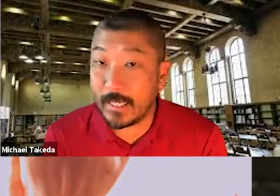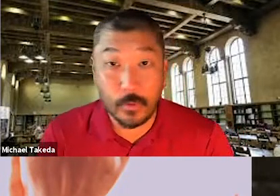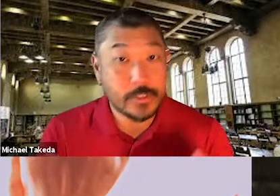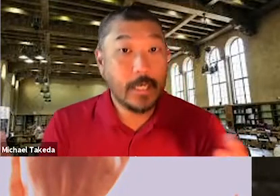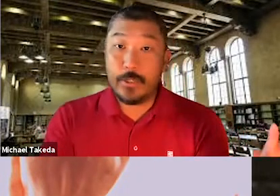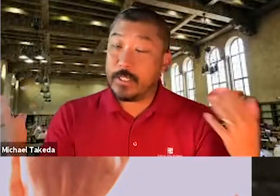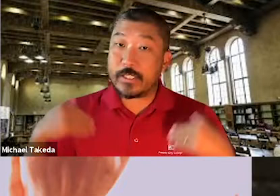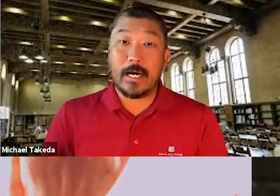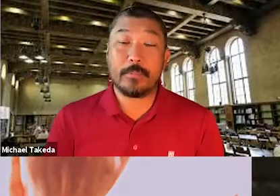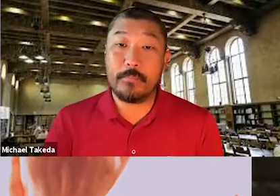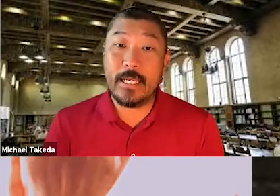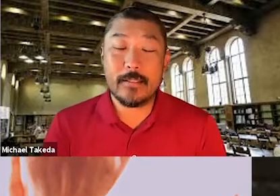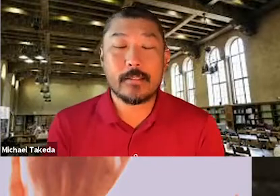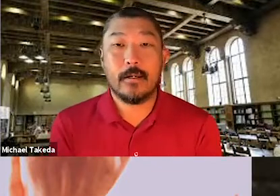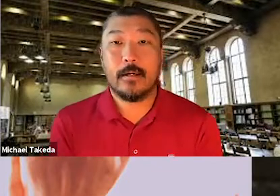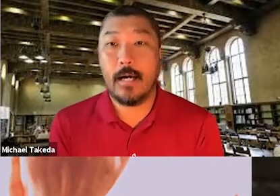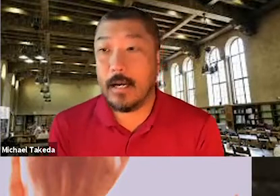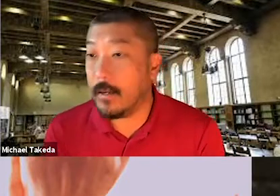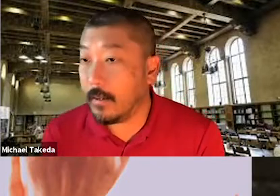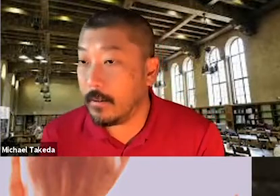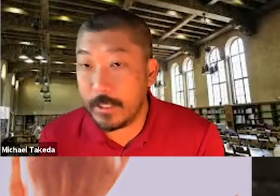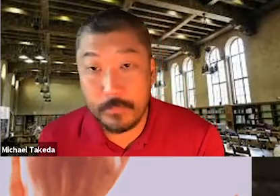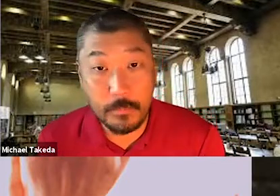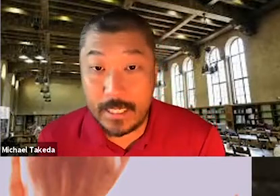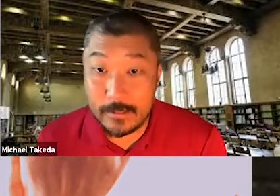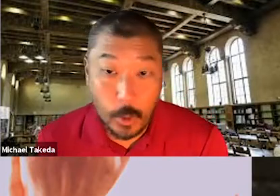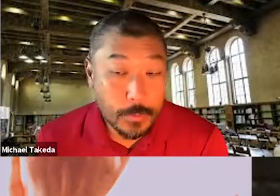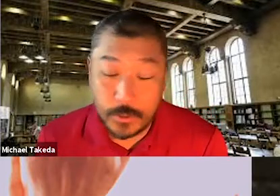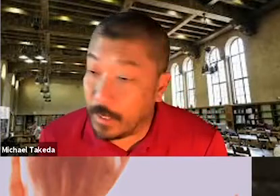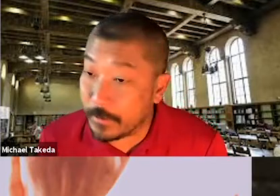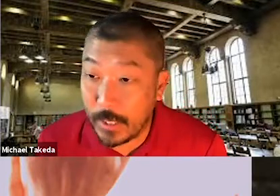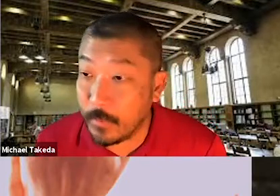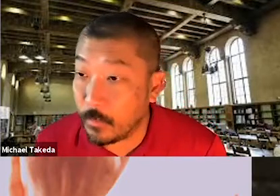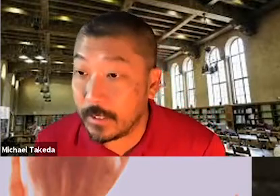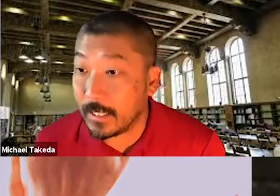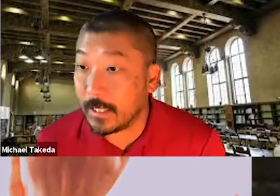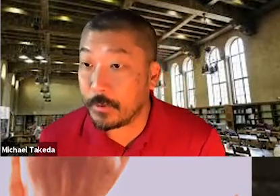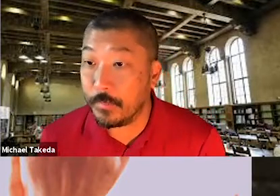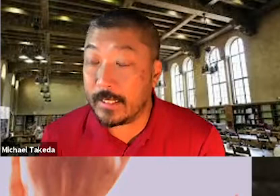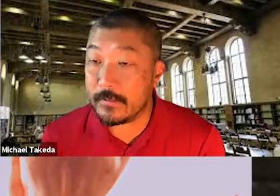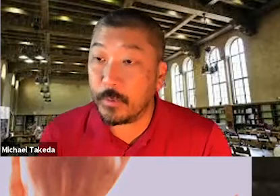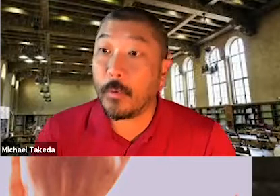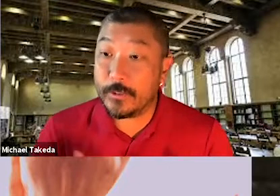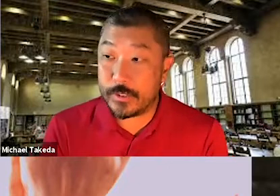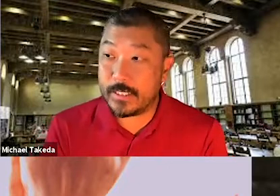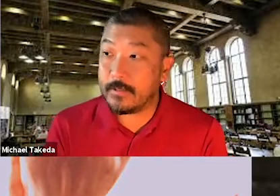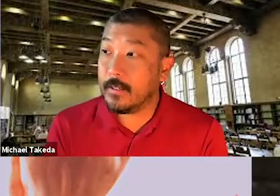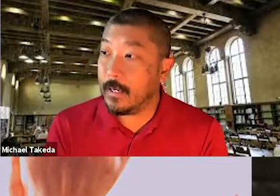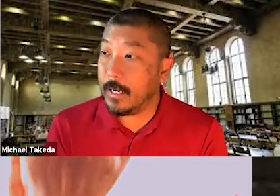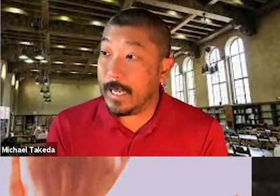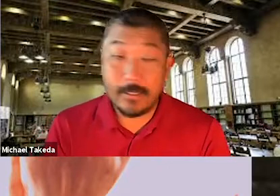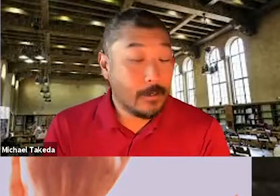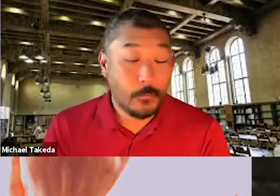in doing that, of course, you can just come to meetings. The meetings are open to the public, so anyone really can come to the meetings if you're more